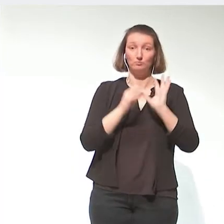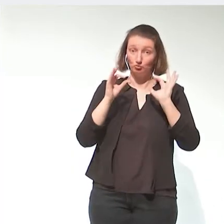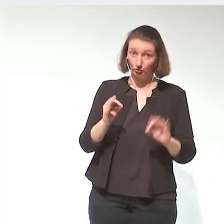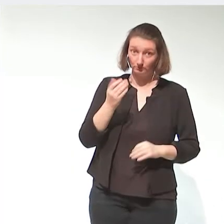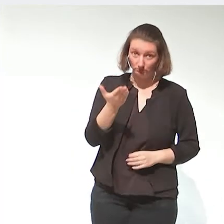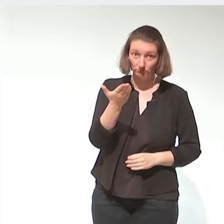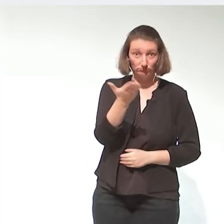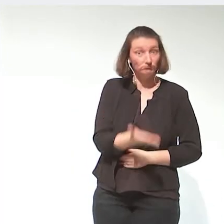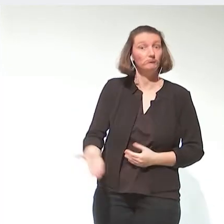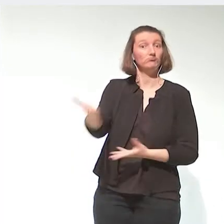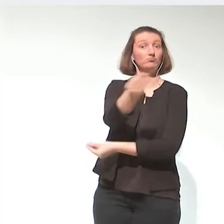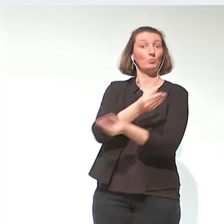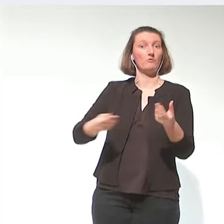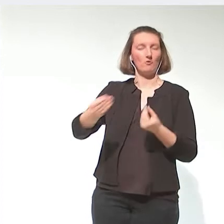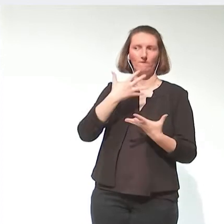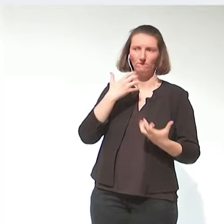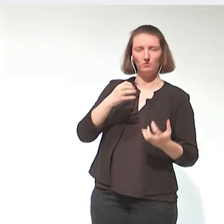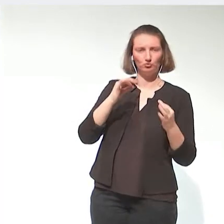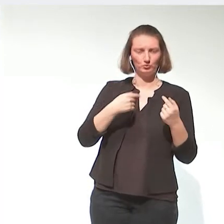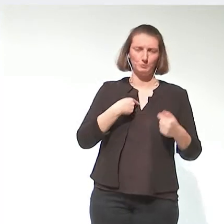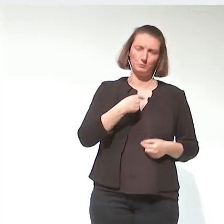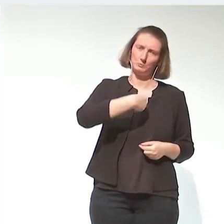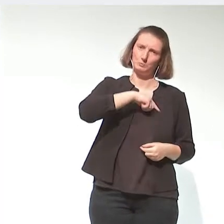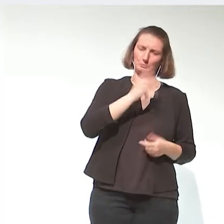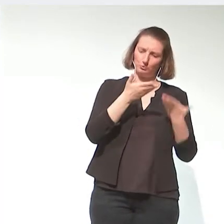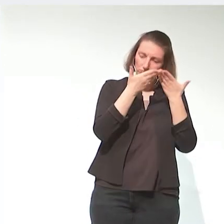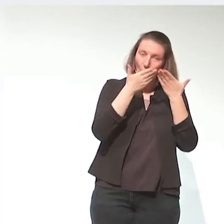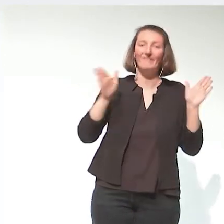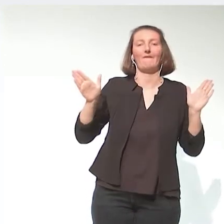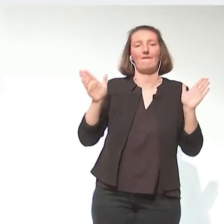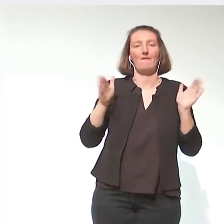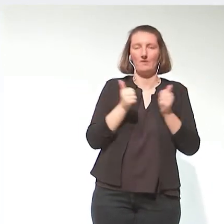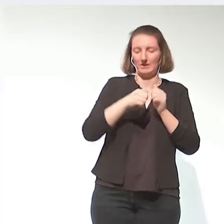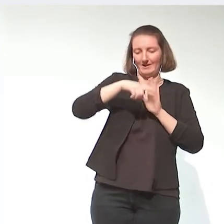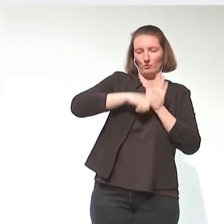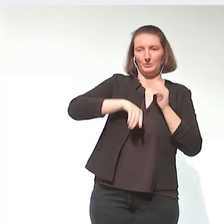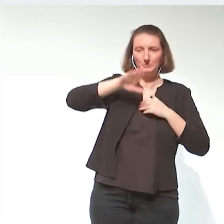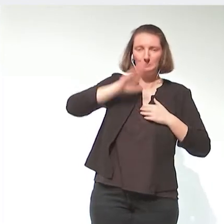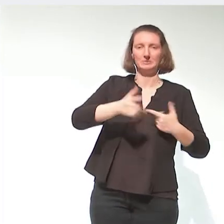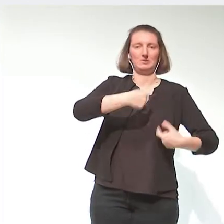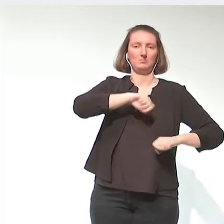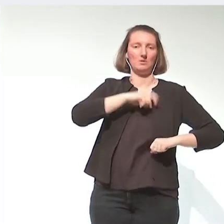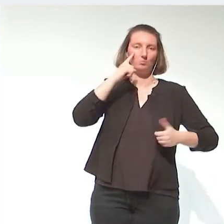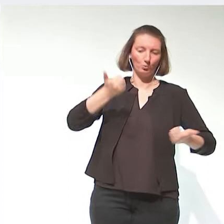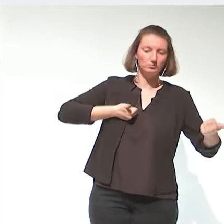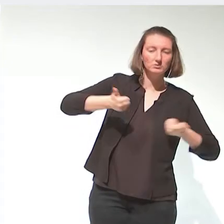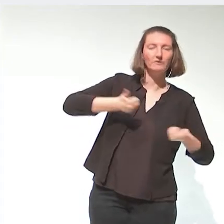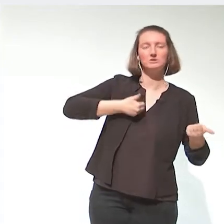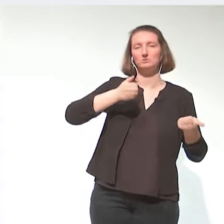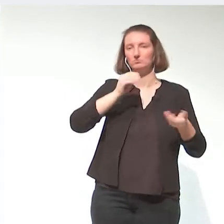and as requested by civil society, we'll be broadening the scope of internal legal framework to